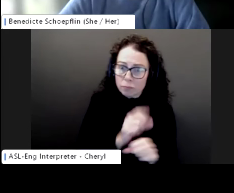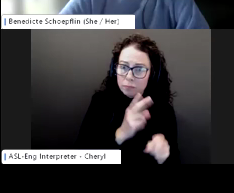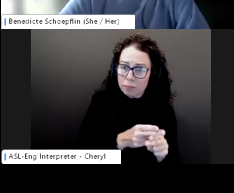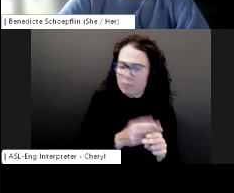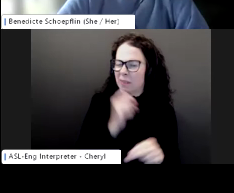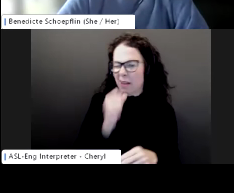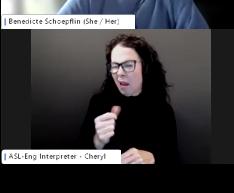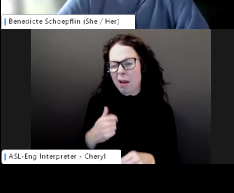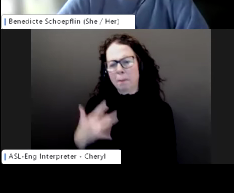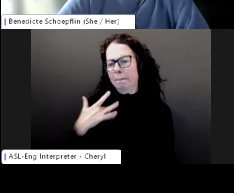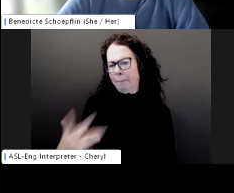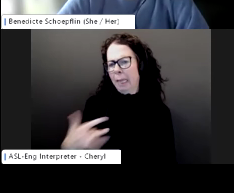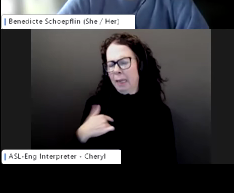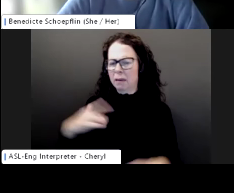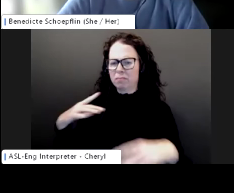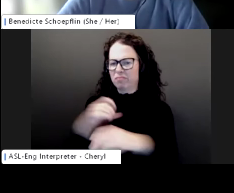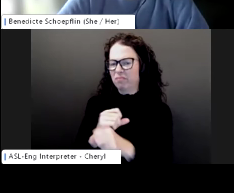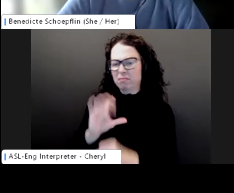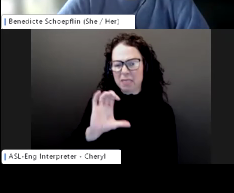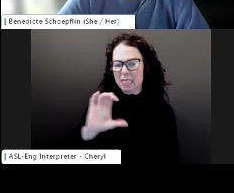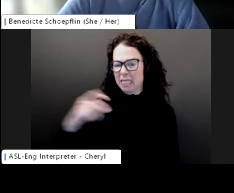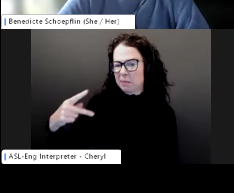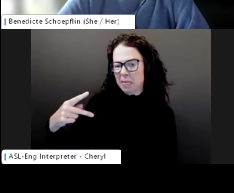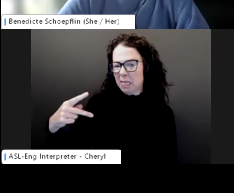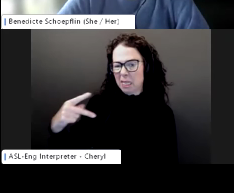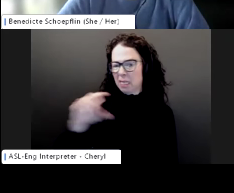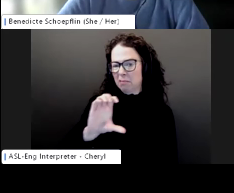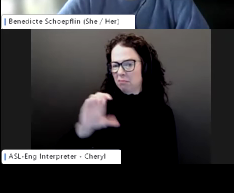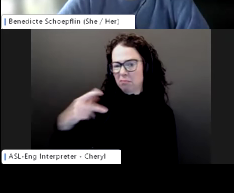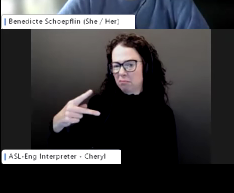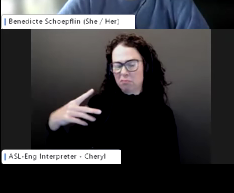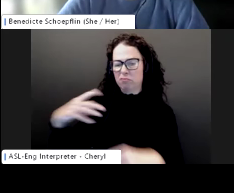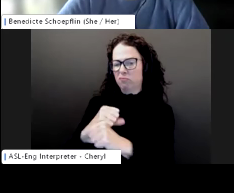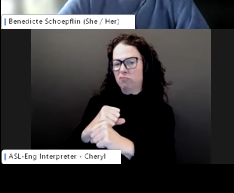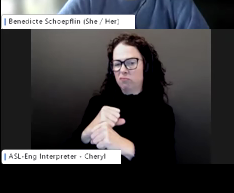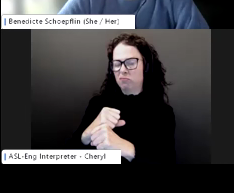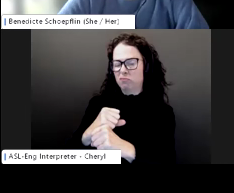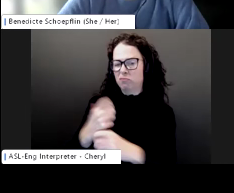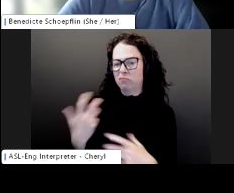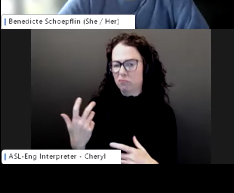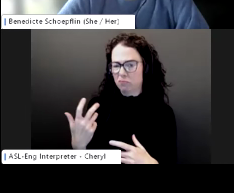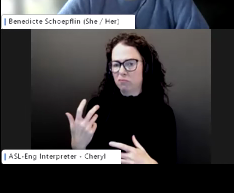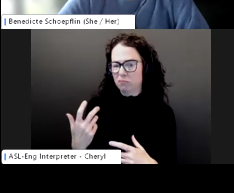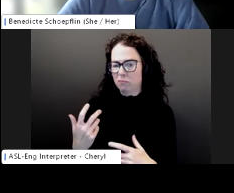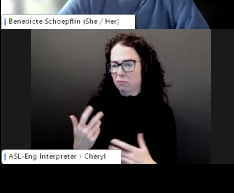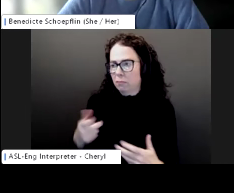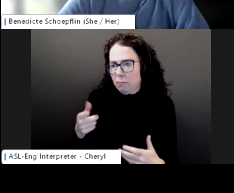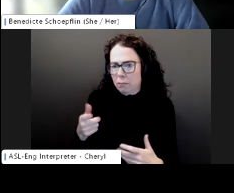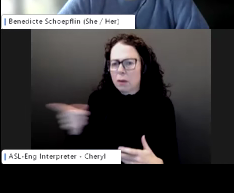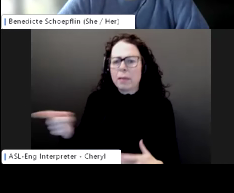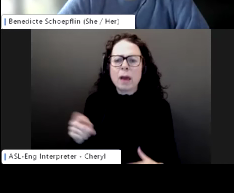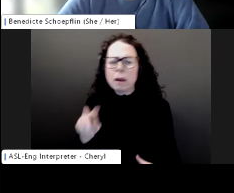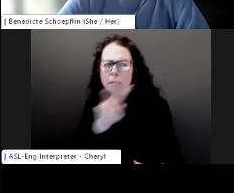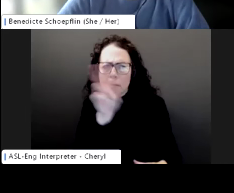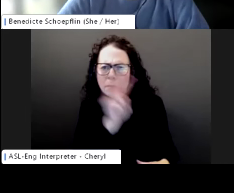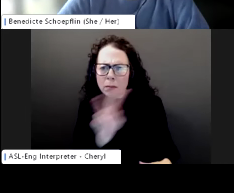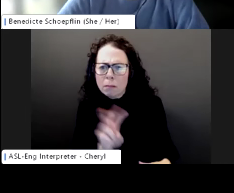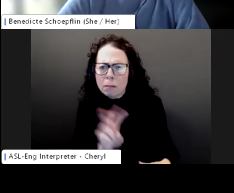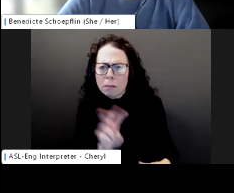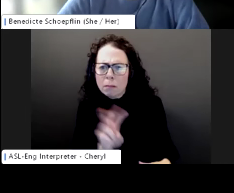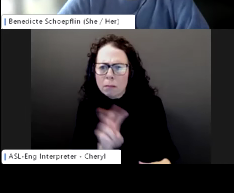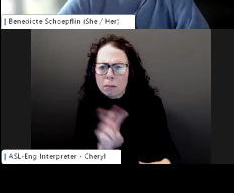initials down. And so that's usually fine because I know that people are just looking for the data. They're looking in aggregate. Are people